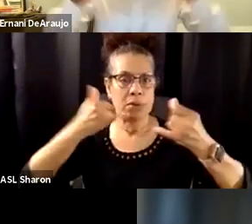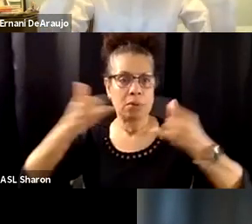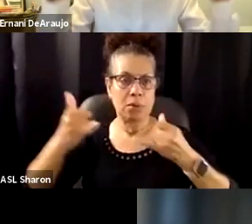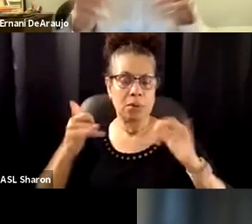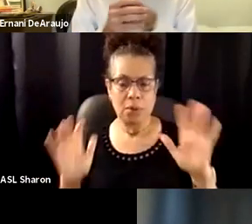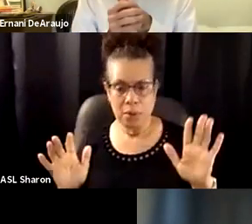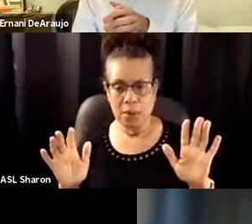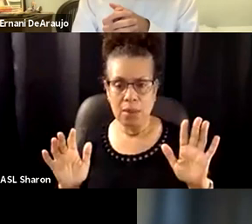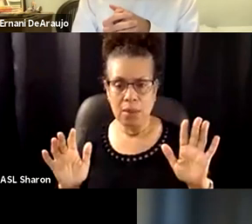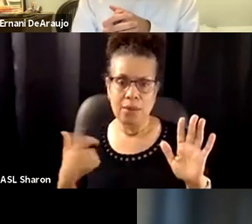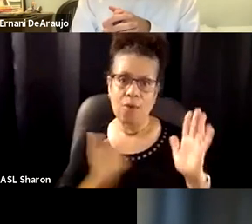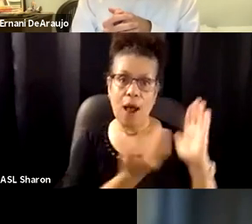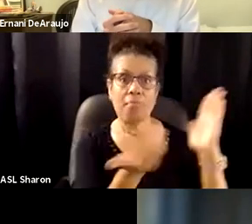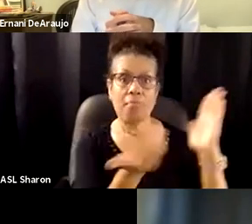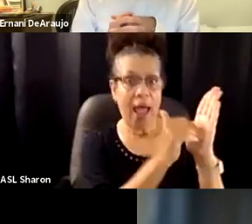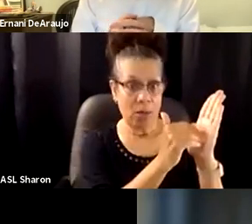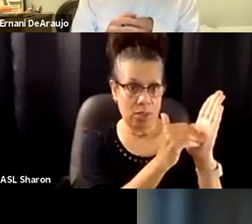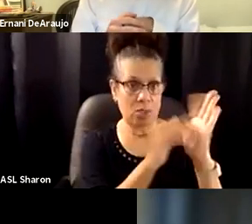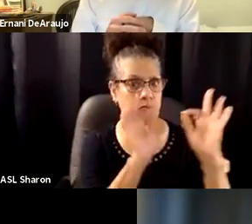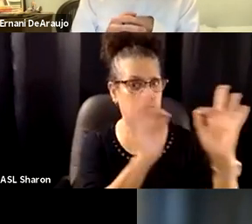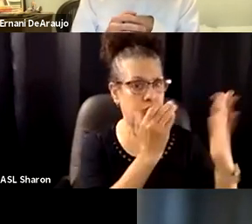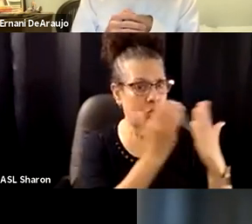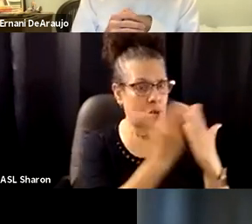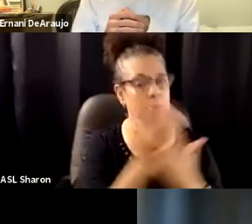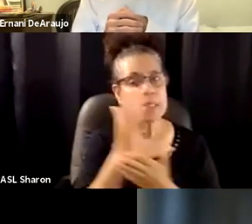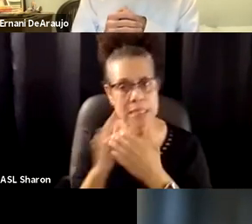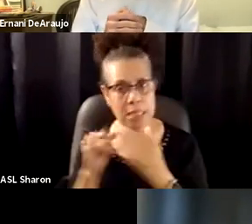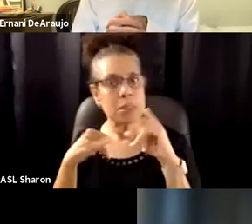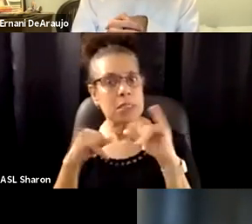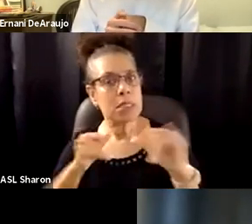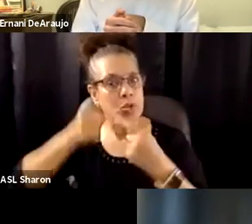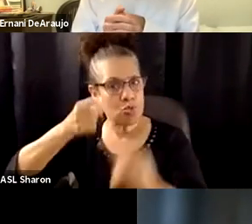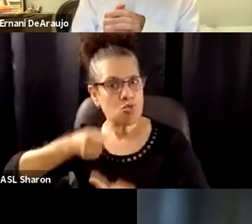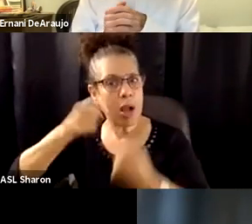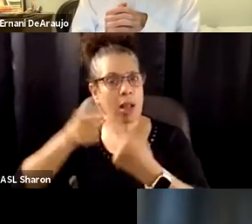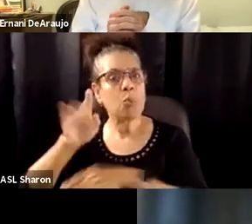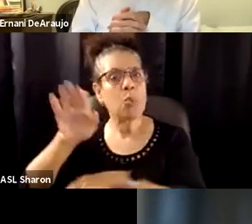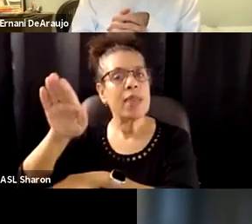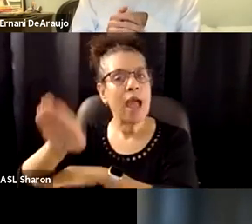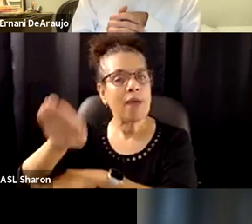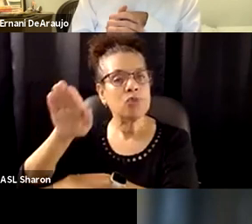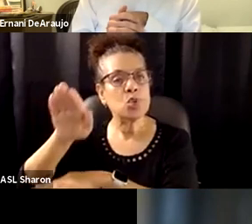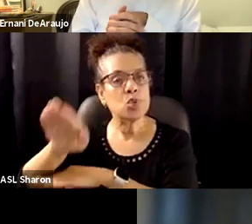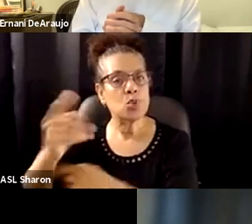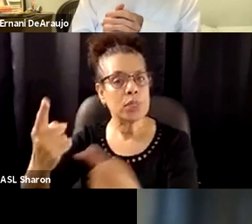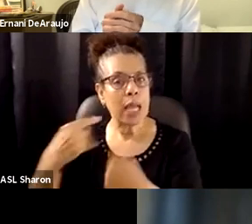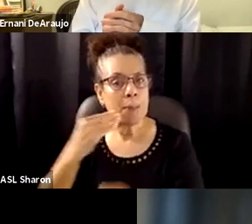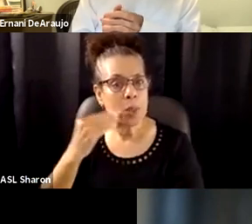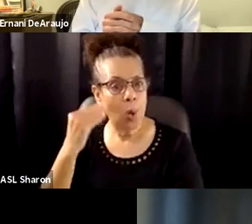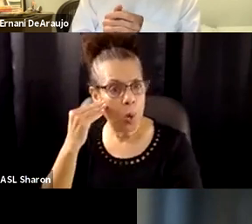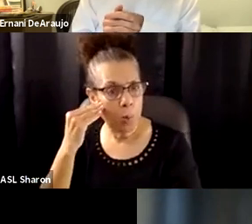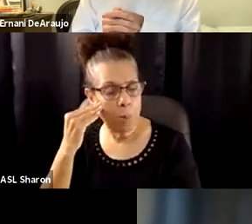subset of the thousands are served uh they're having the difficulties and challenges uh in the afternoon afternoons um i think as a